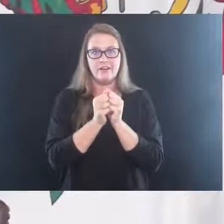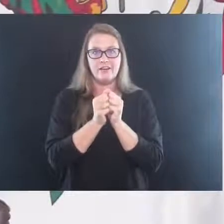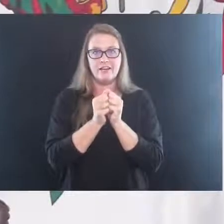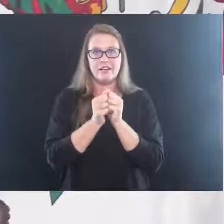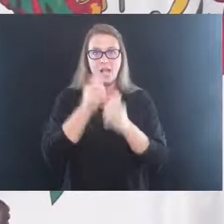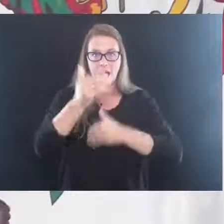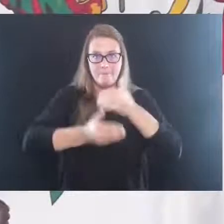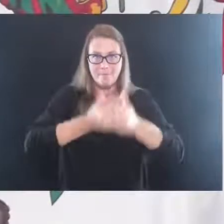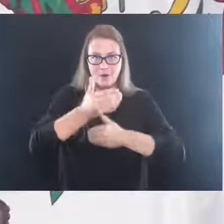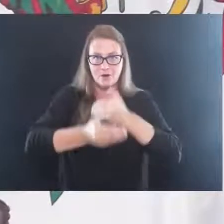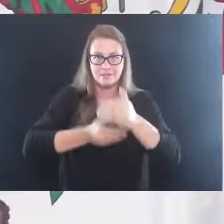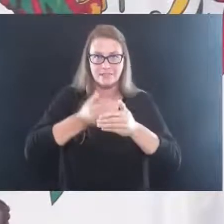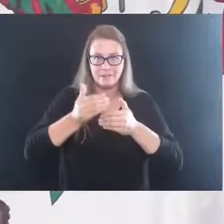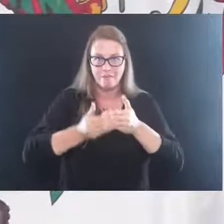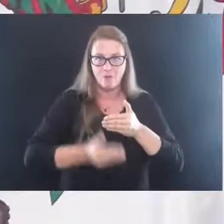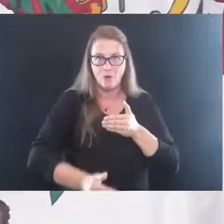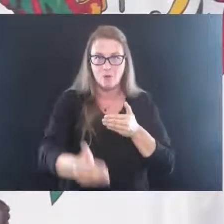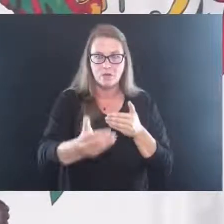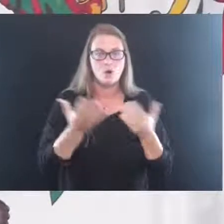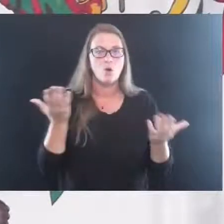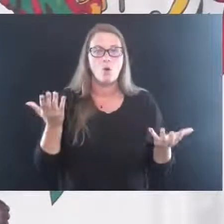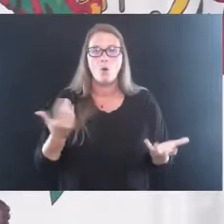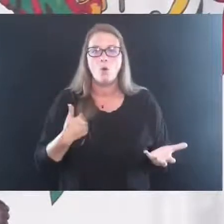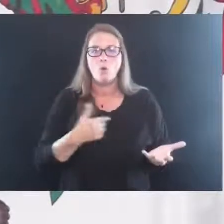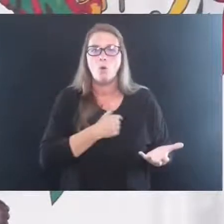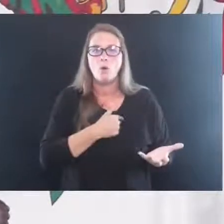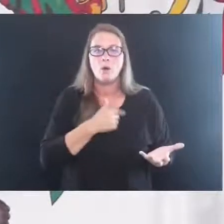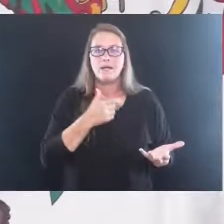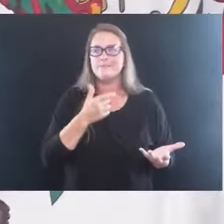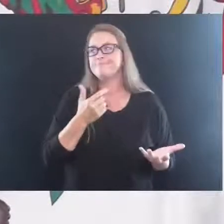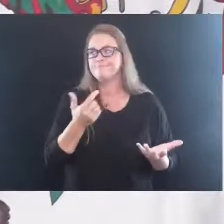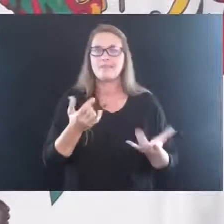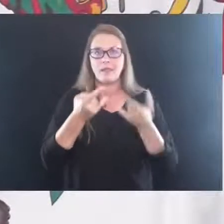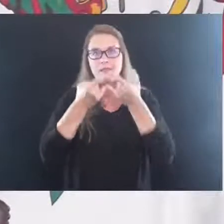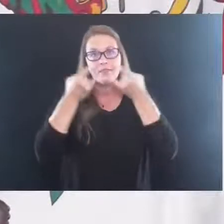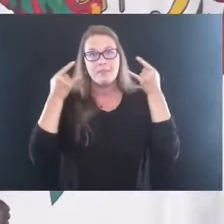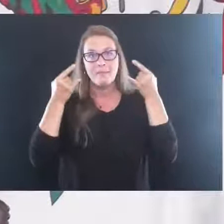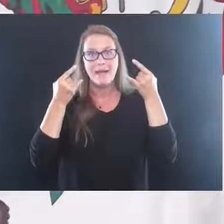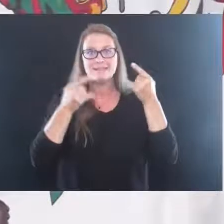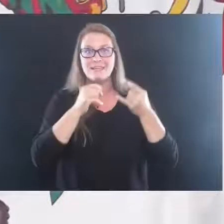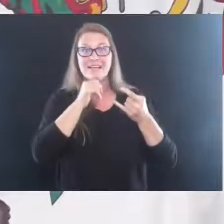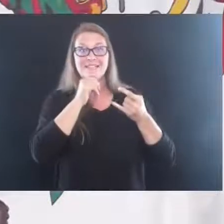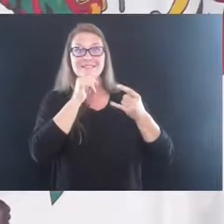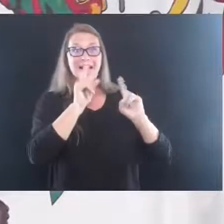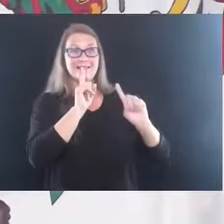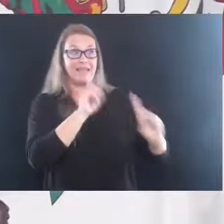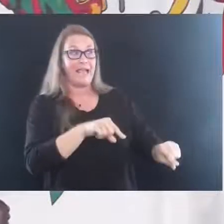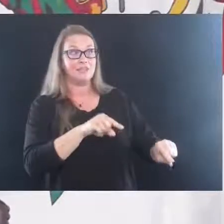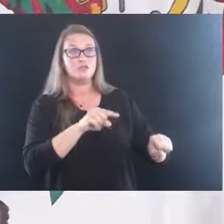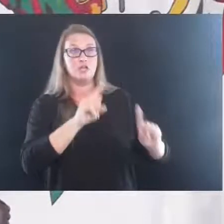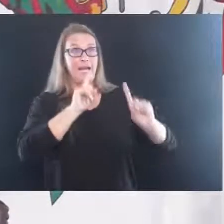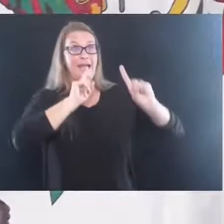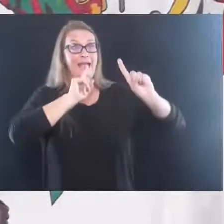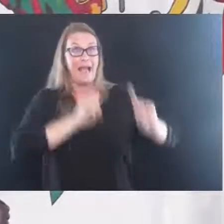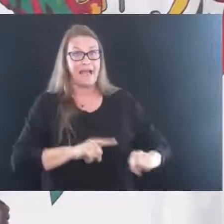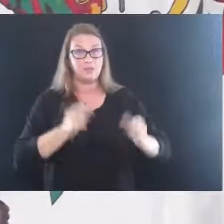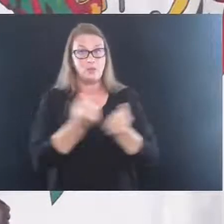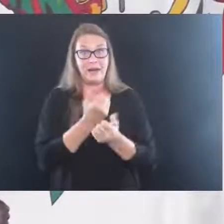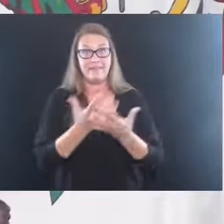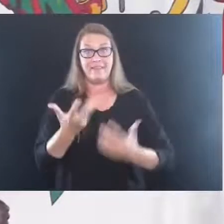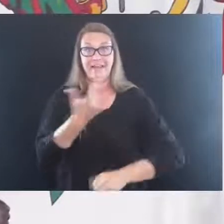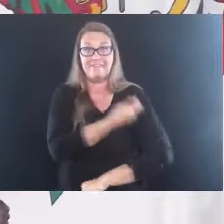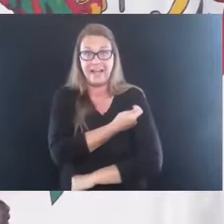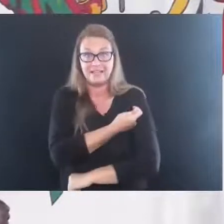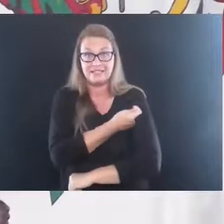the standpoint of the mask are not the answer. The answer is a vaccination. That's the